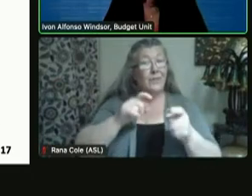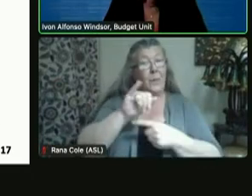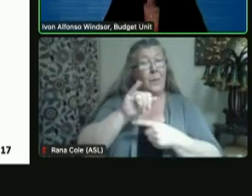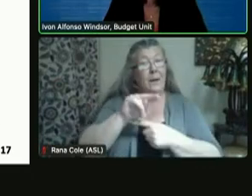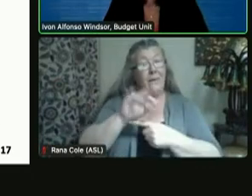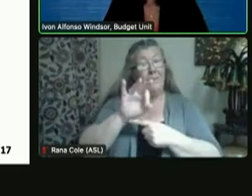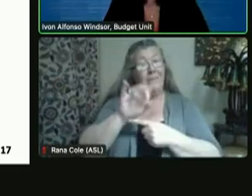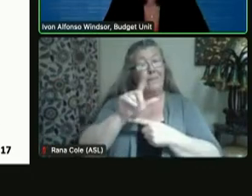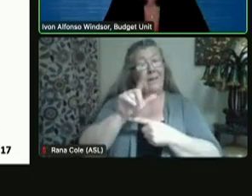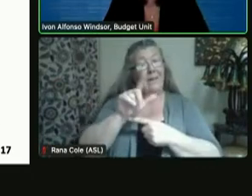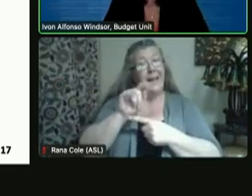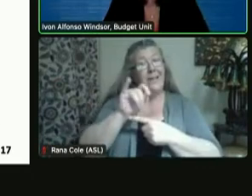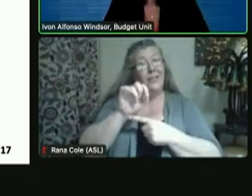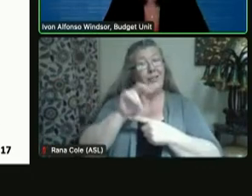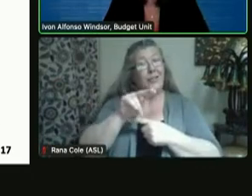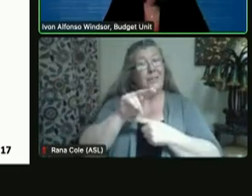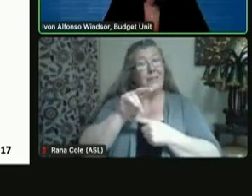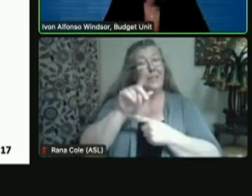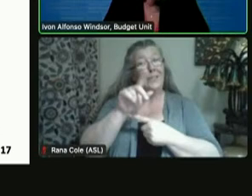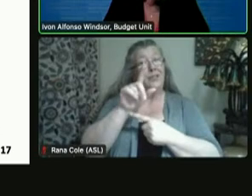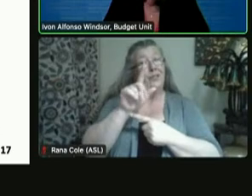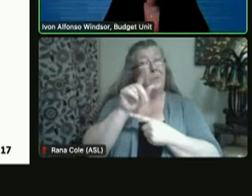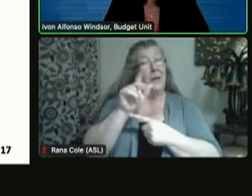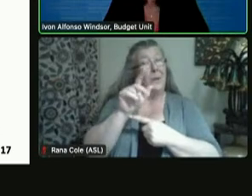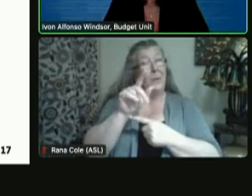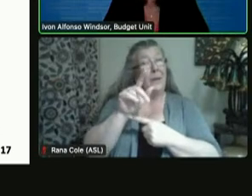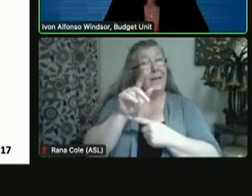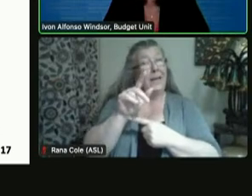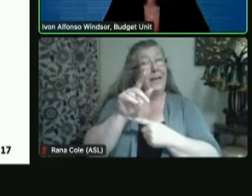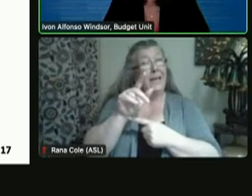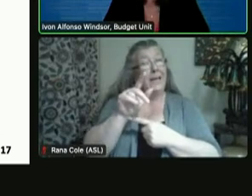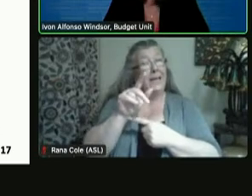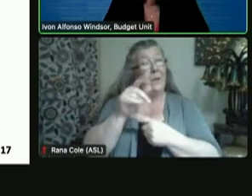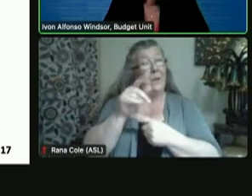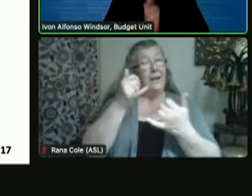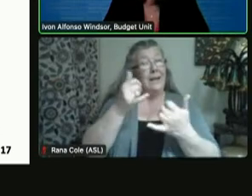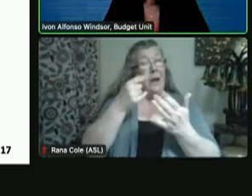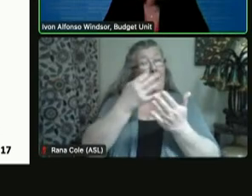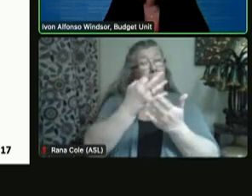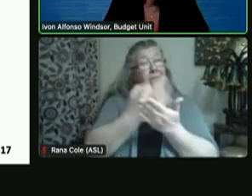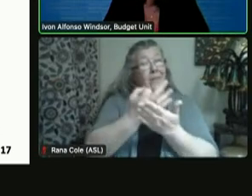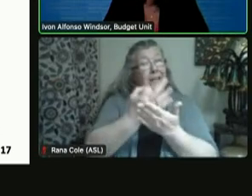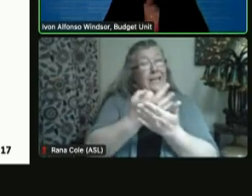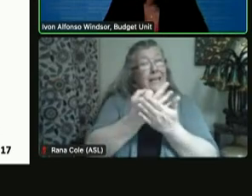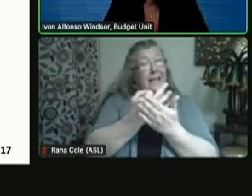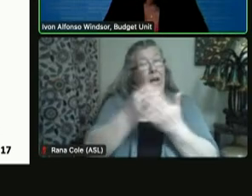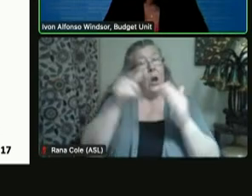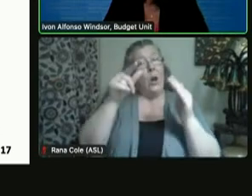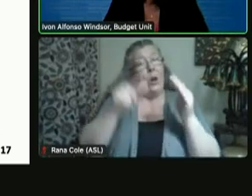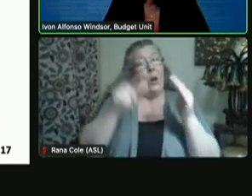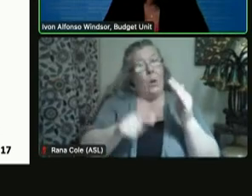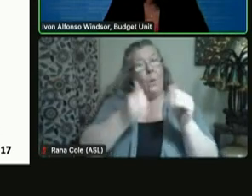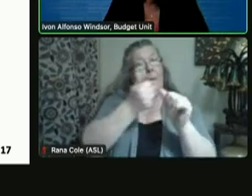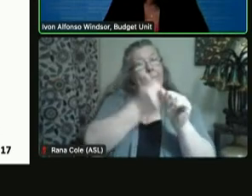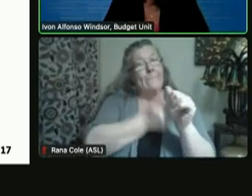graph, in 2023, we're currently funded at a lower per pupil amount than